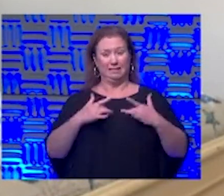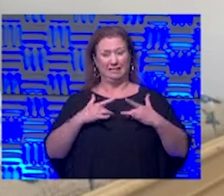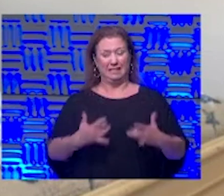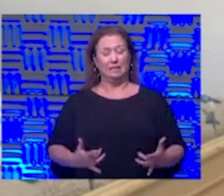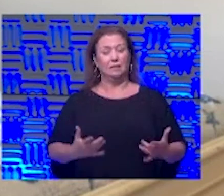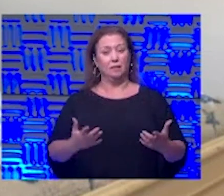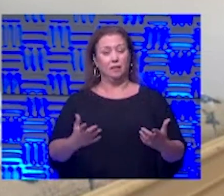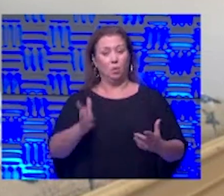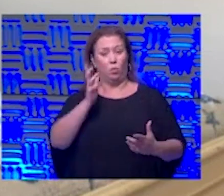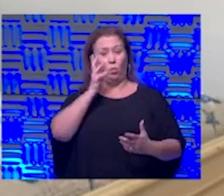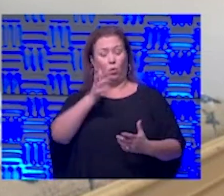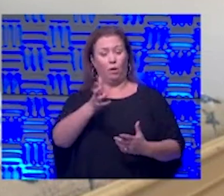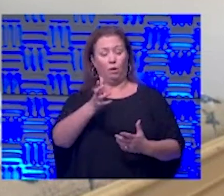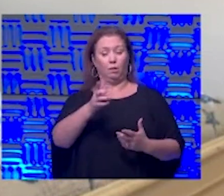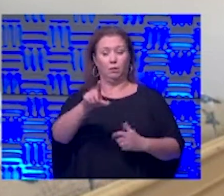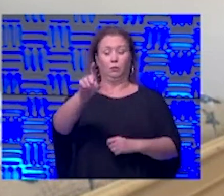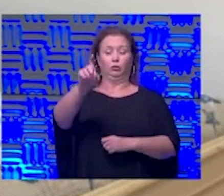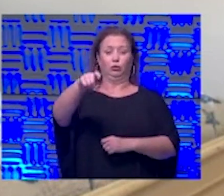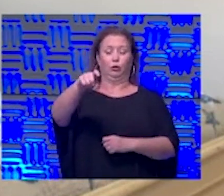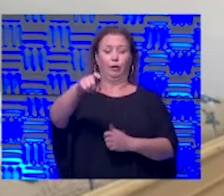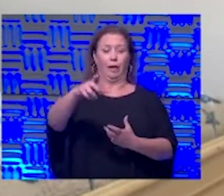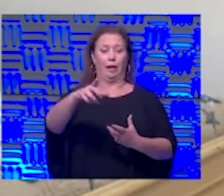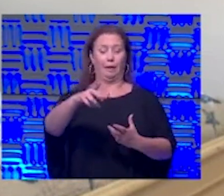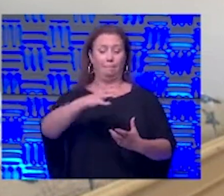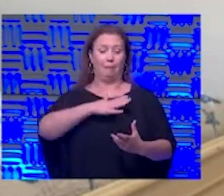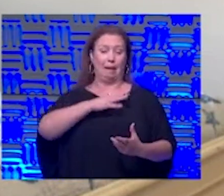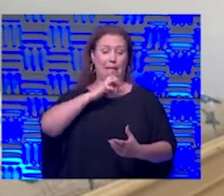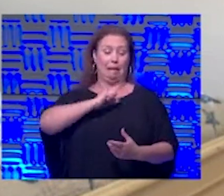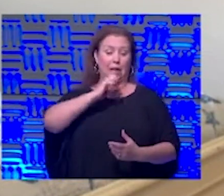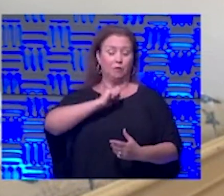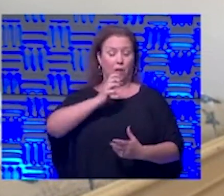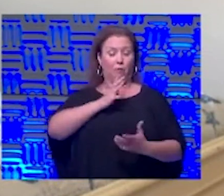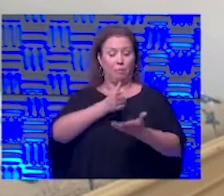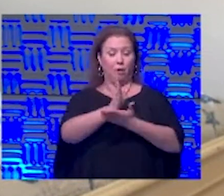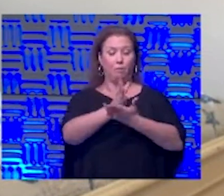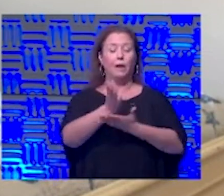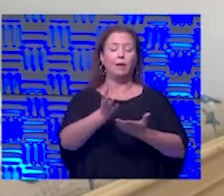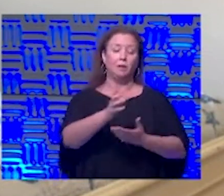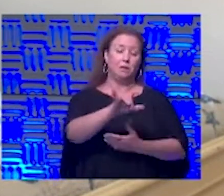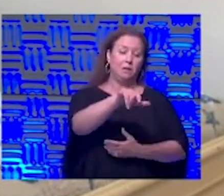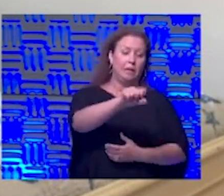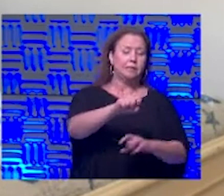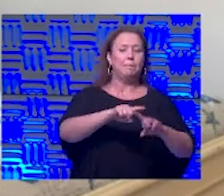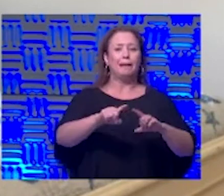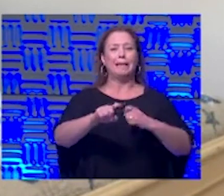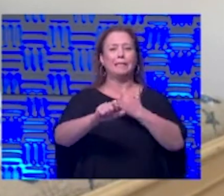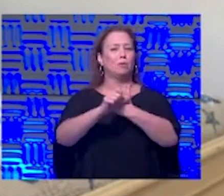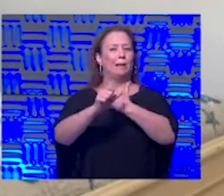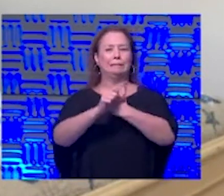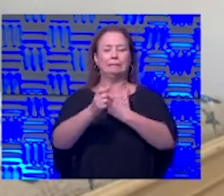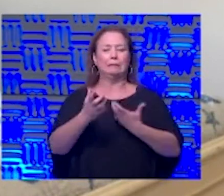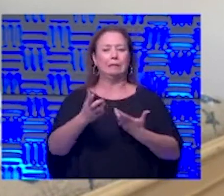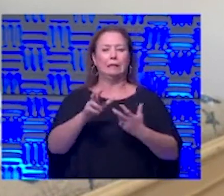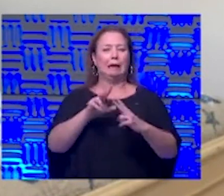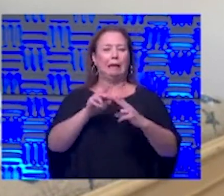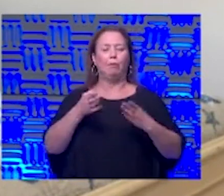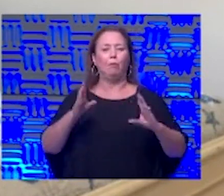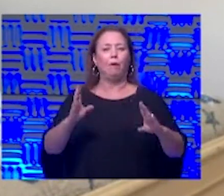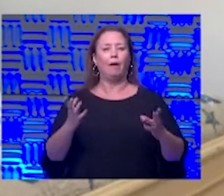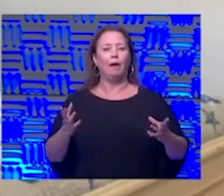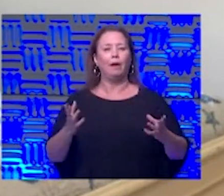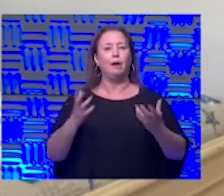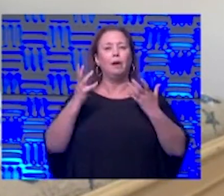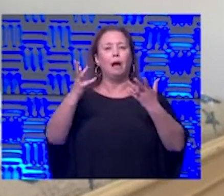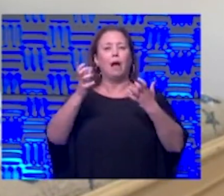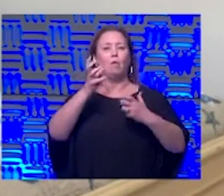than not that should I get it at my age that I will be okay? Yeah, but it is still rolling the dice. I did